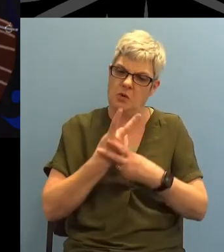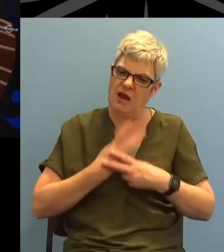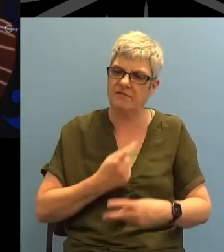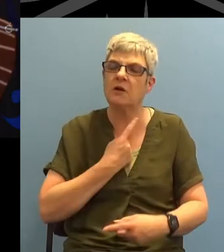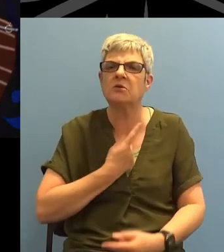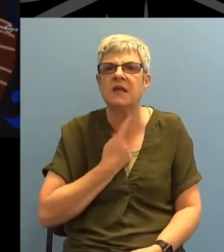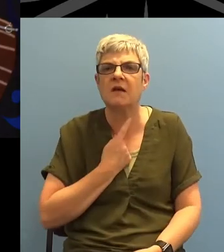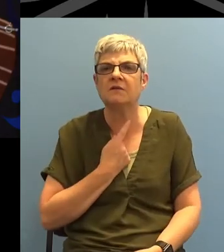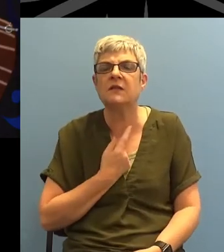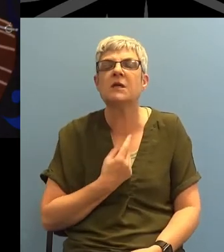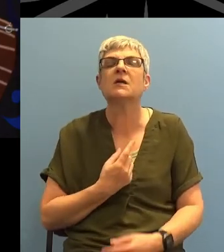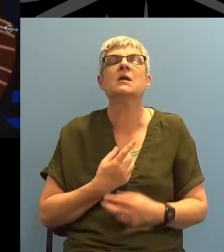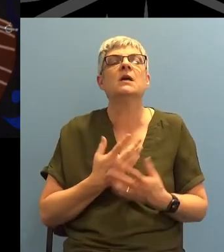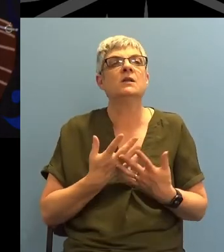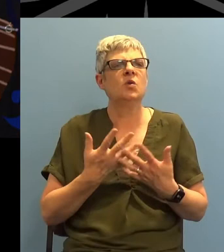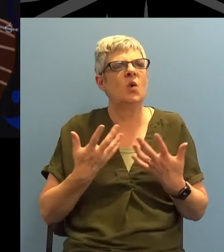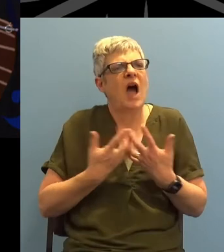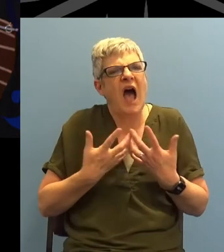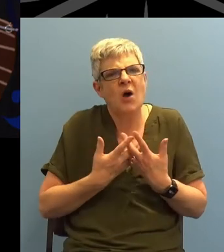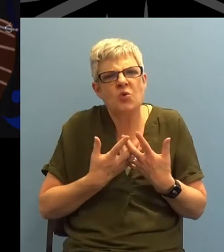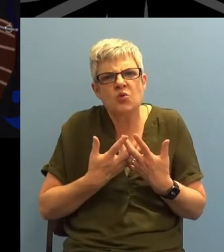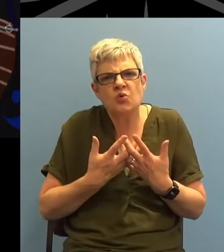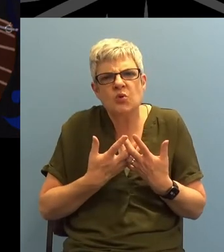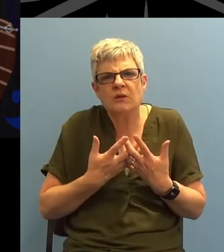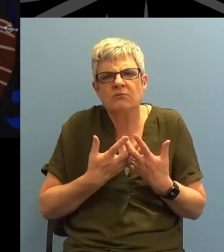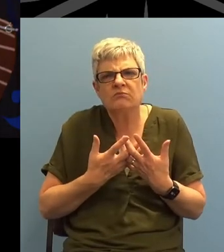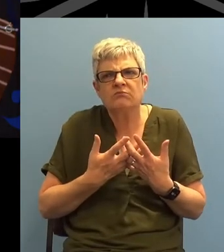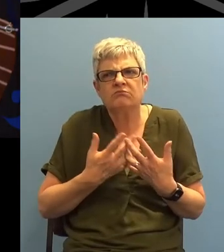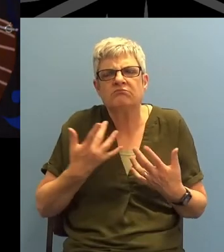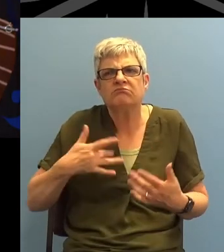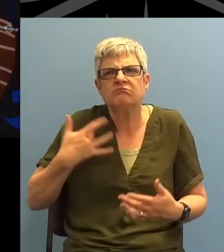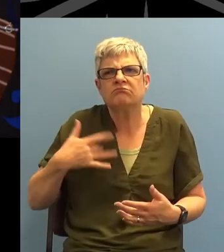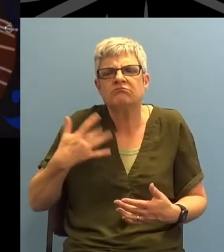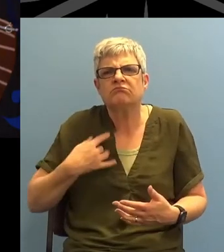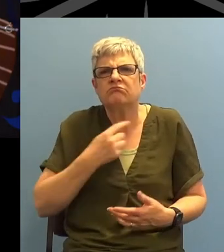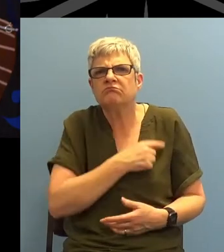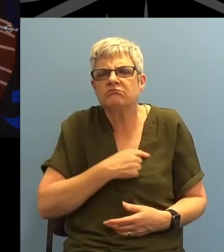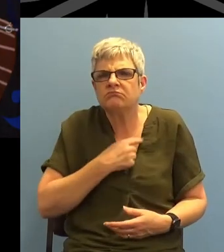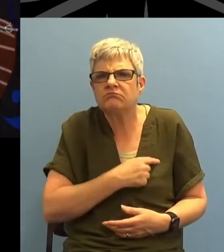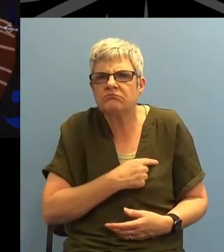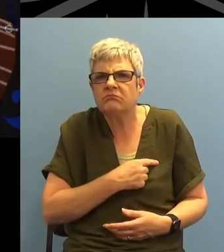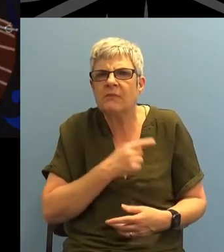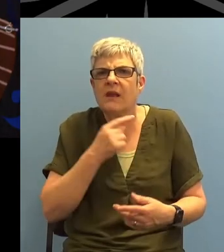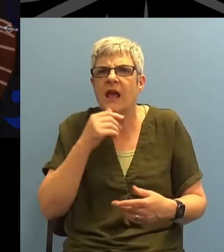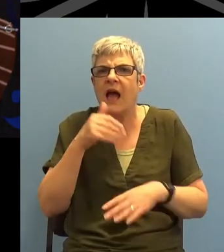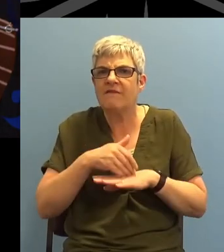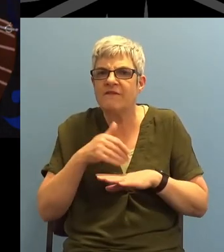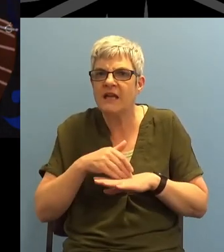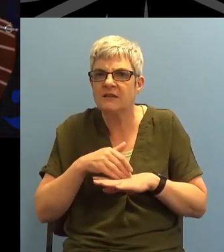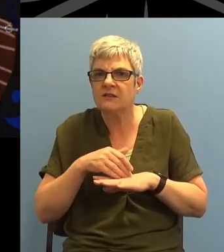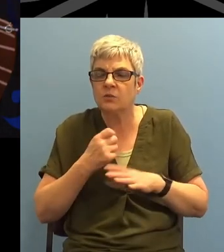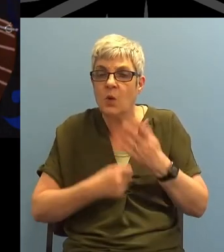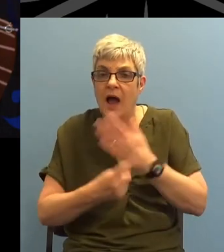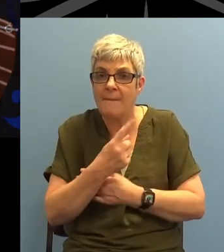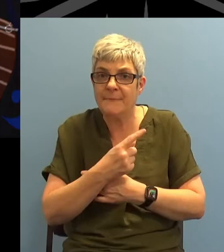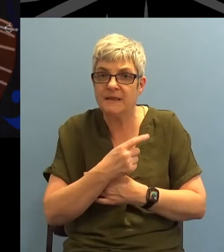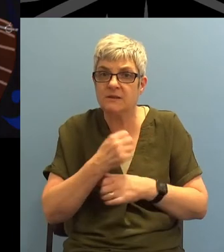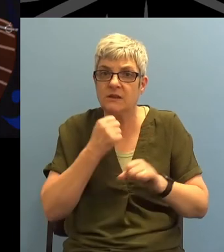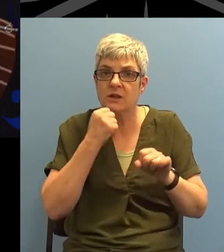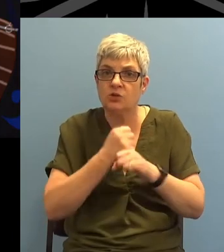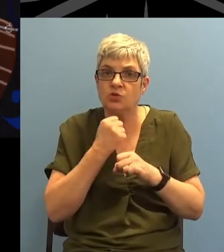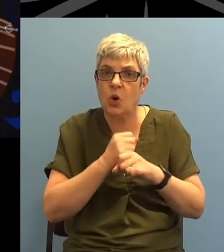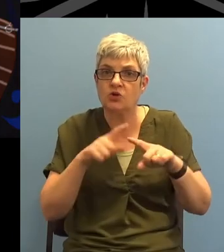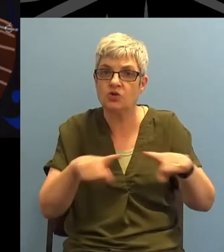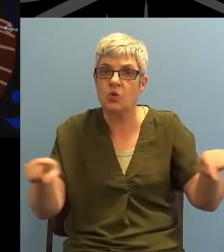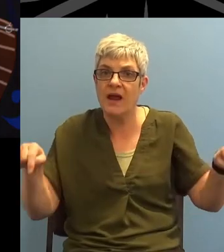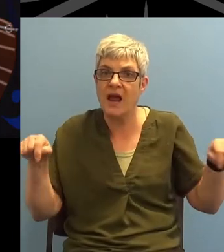How might the requirements of living honestly have affected what happened in George Square the night that Rangers won